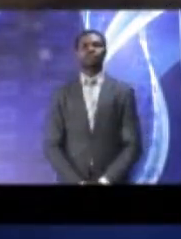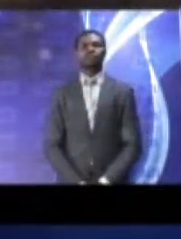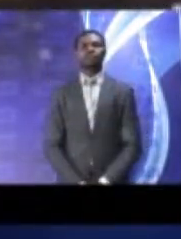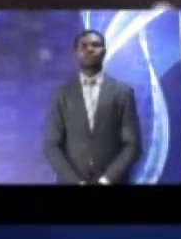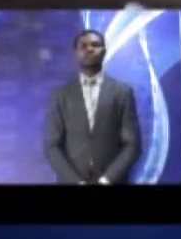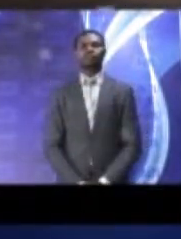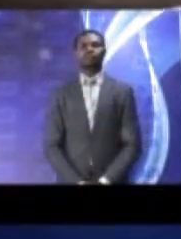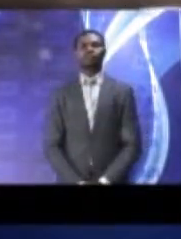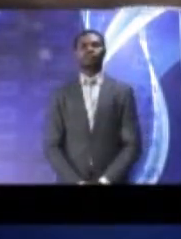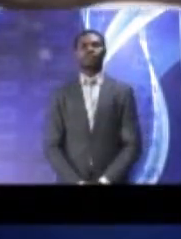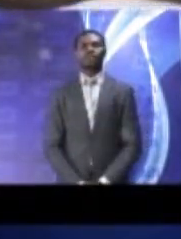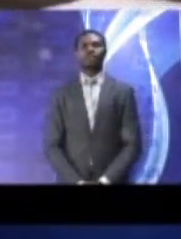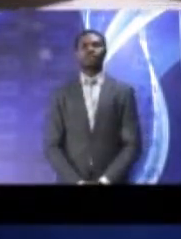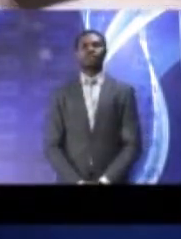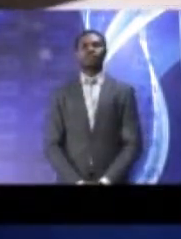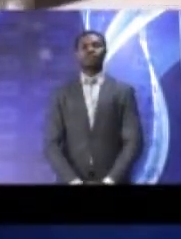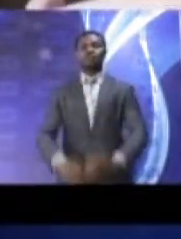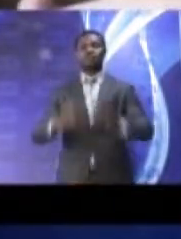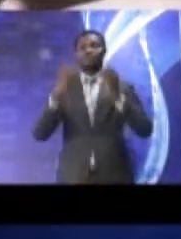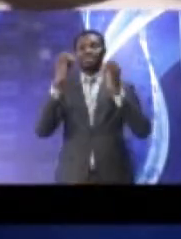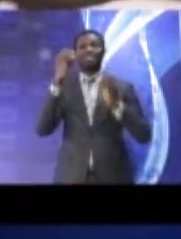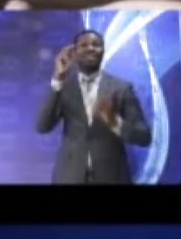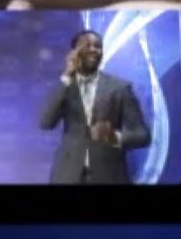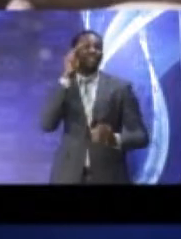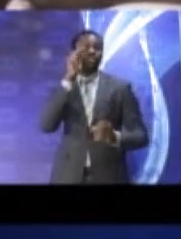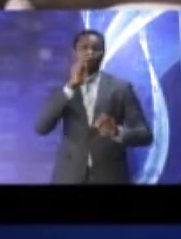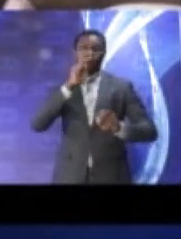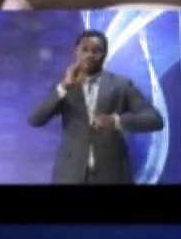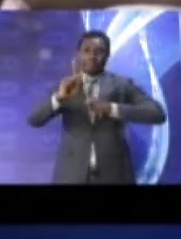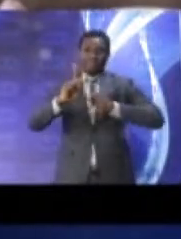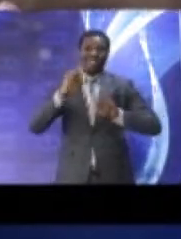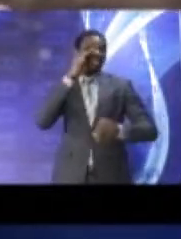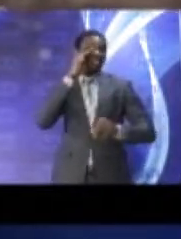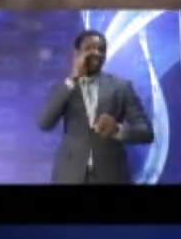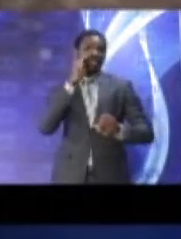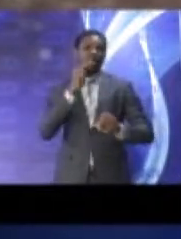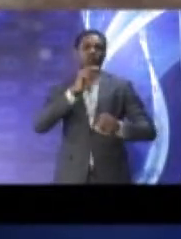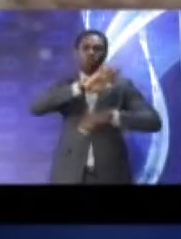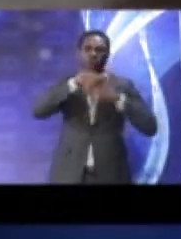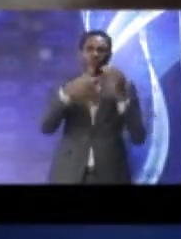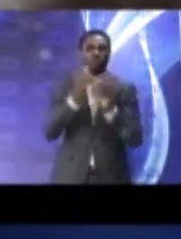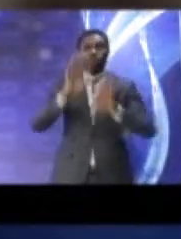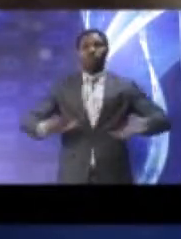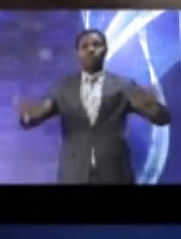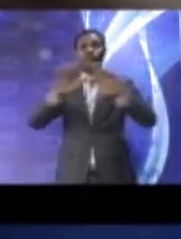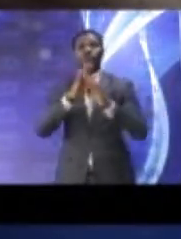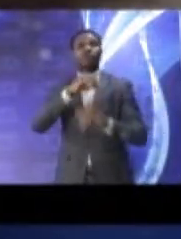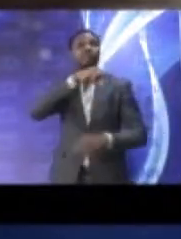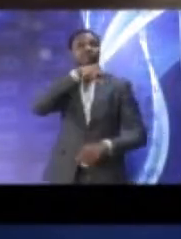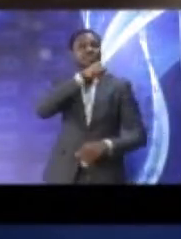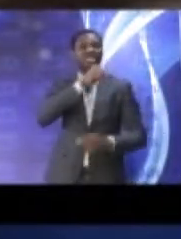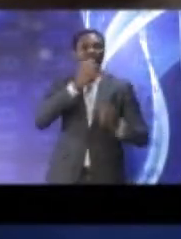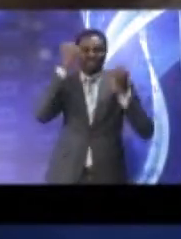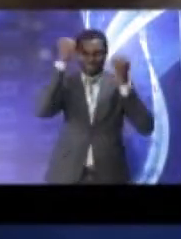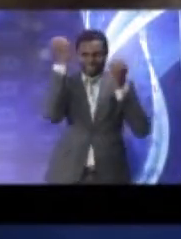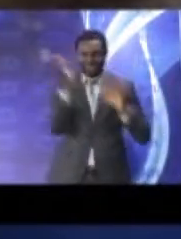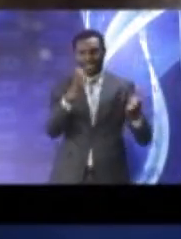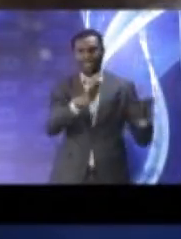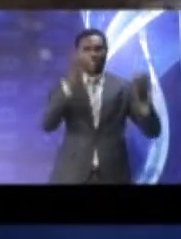Plus, Nigeria loses 27,000 pigs as African swine fever hits 3 states.